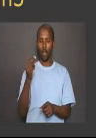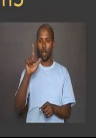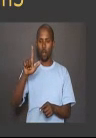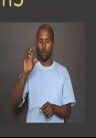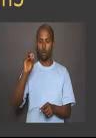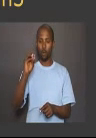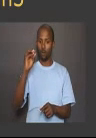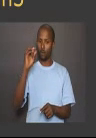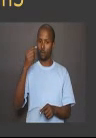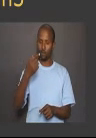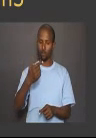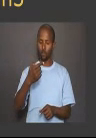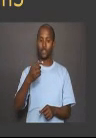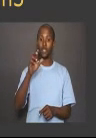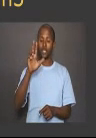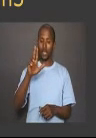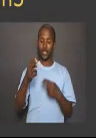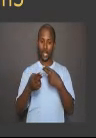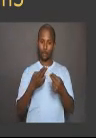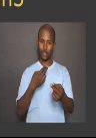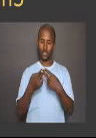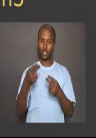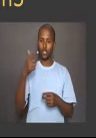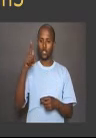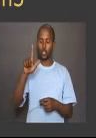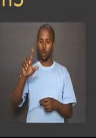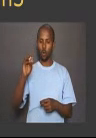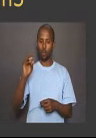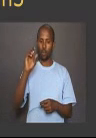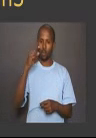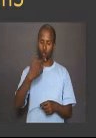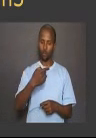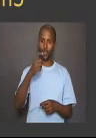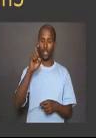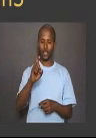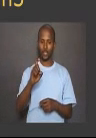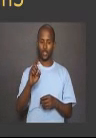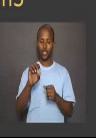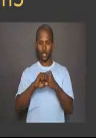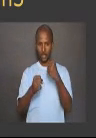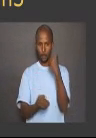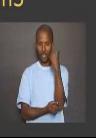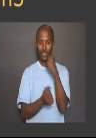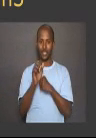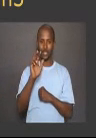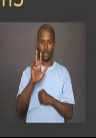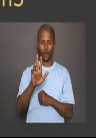of 3 times the logarithm of x to the base